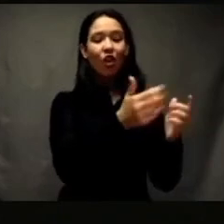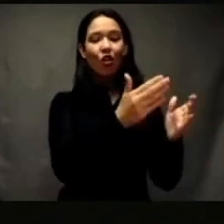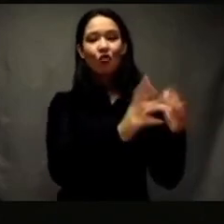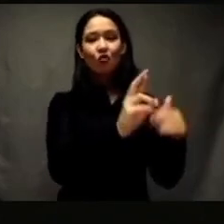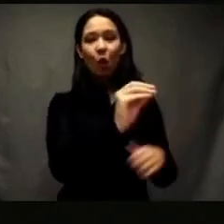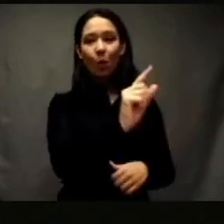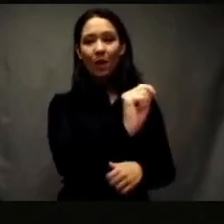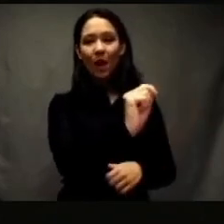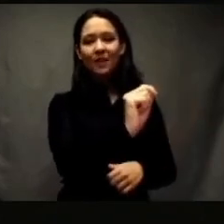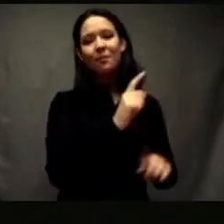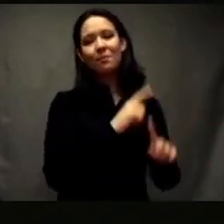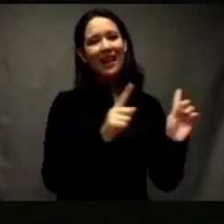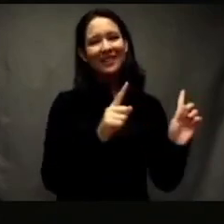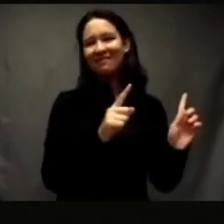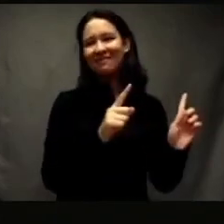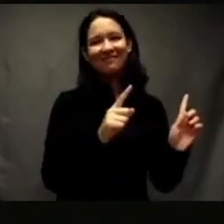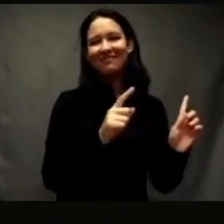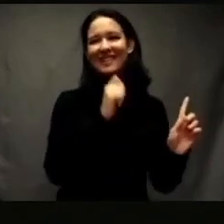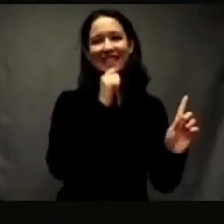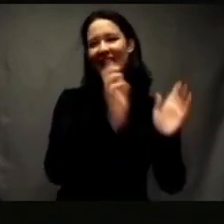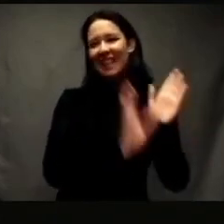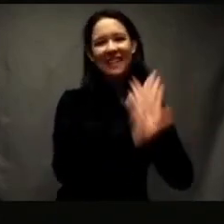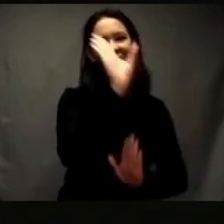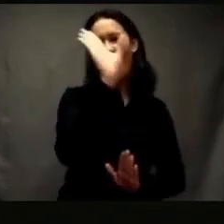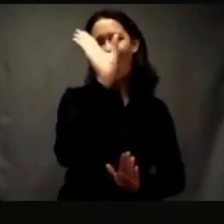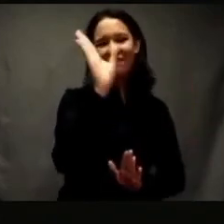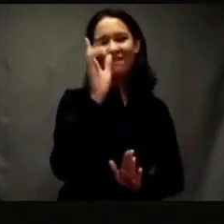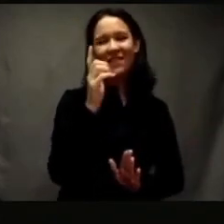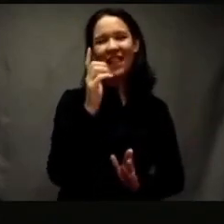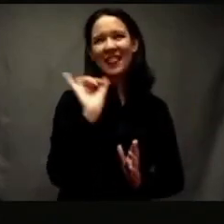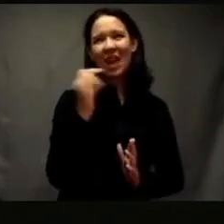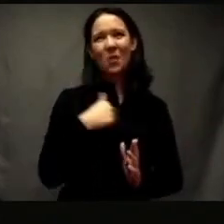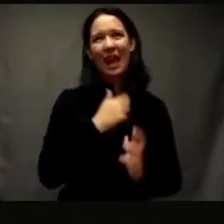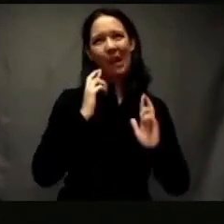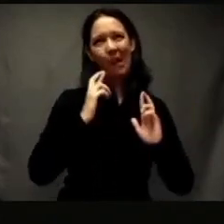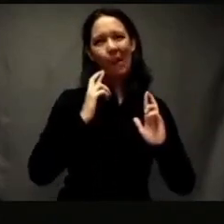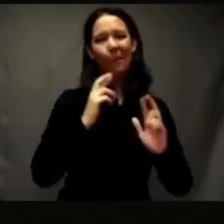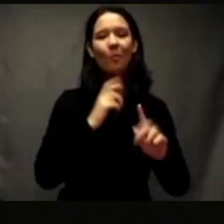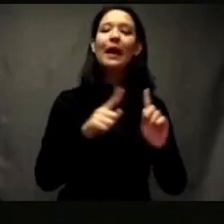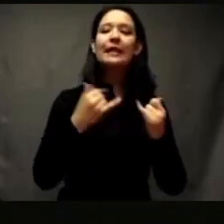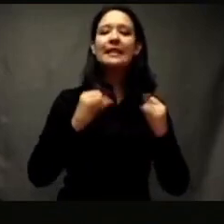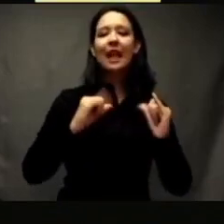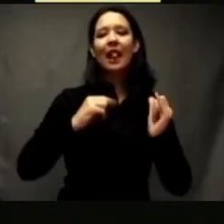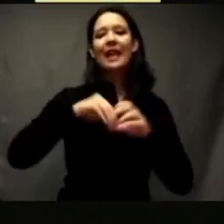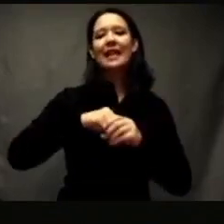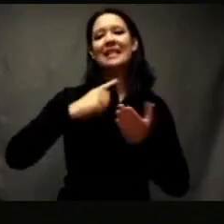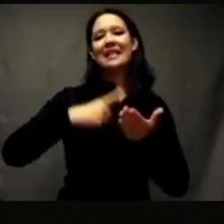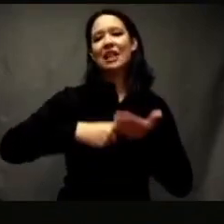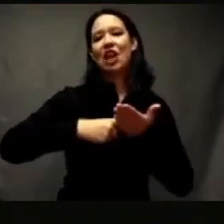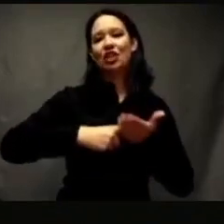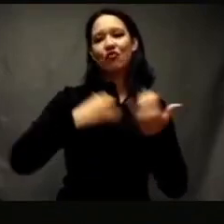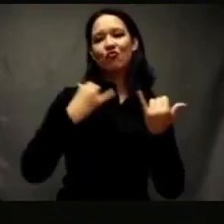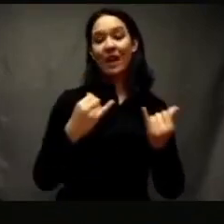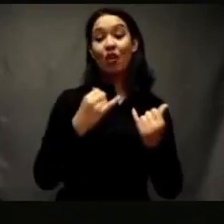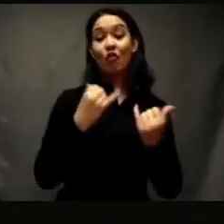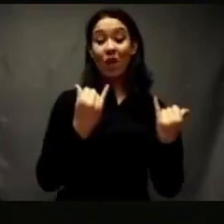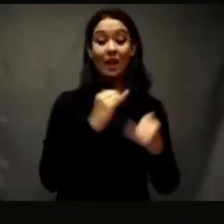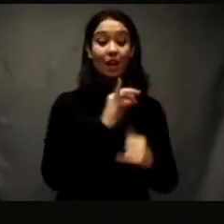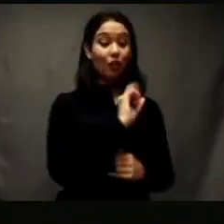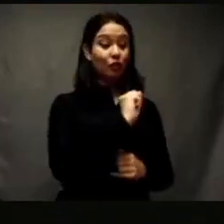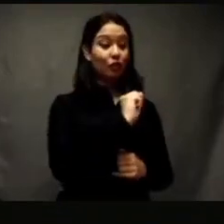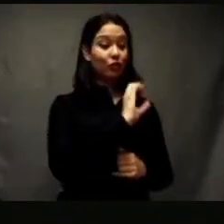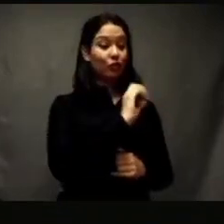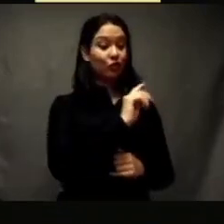but it didn't take off in the way we'd hoped, but that it is in discussion. So right now ScratchJr